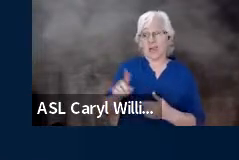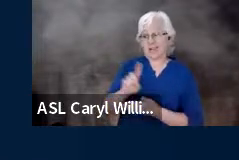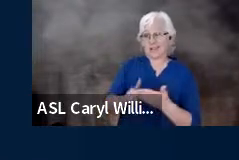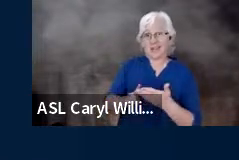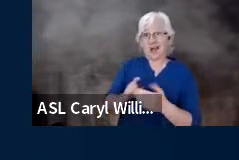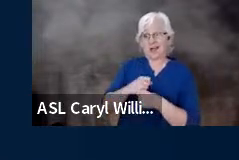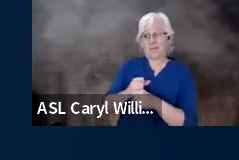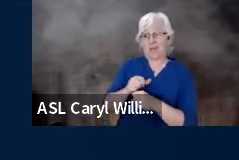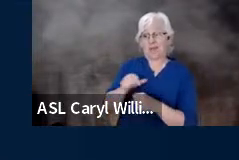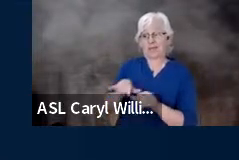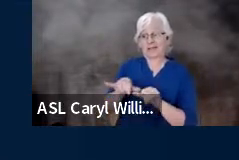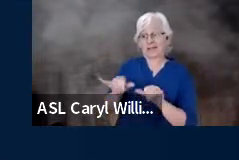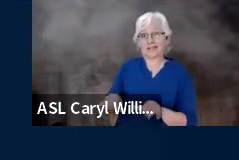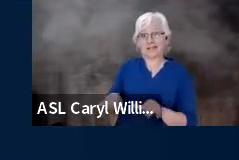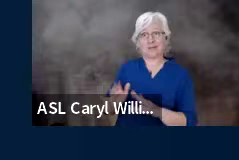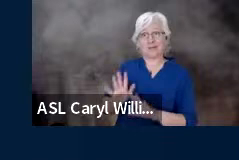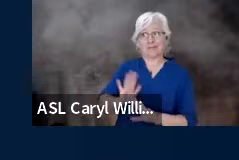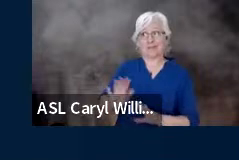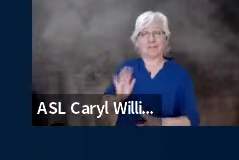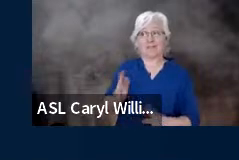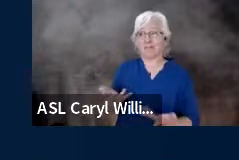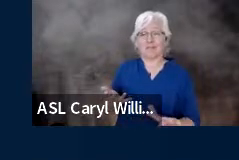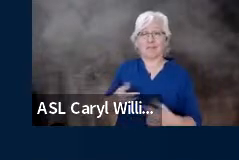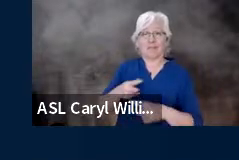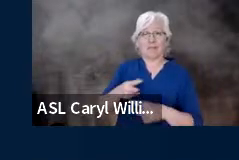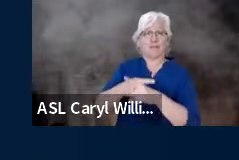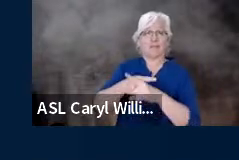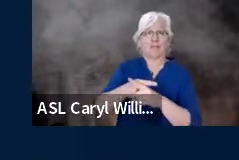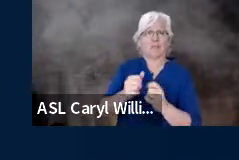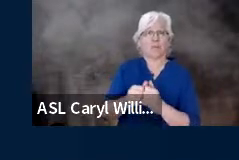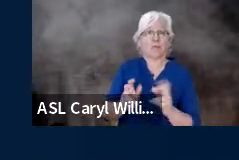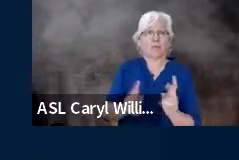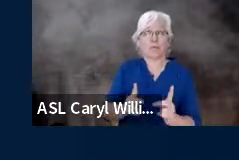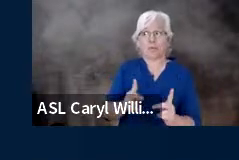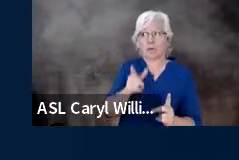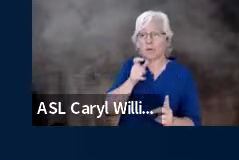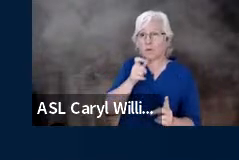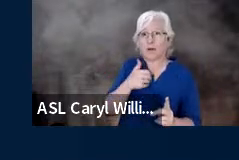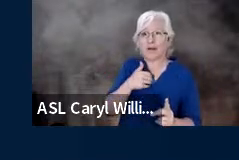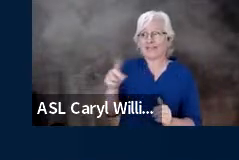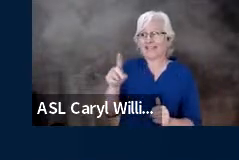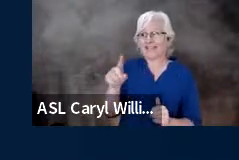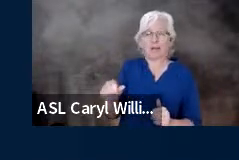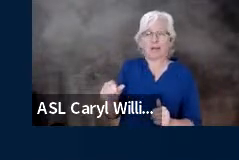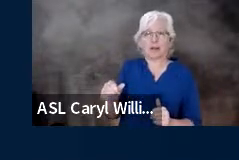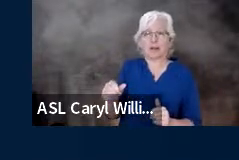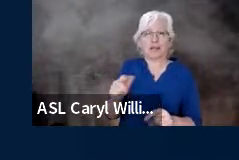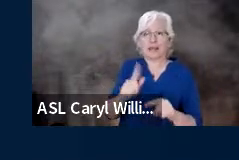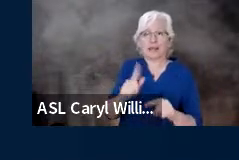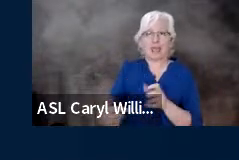real problems for disabled people when they're trying to interact with them.